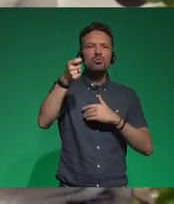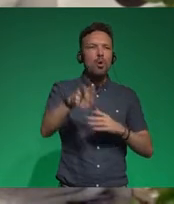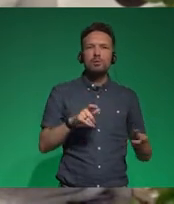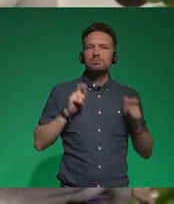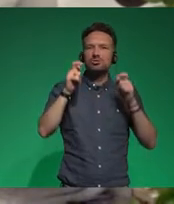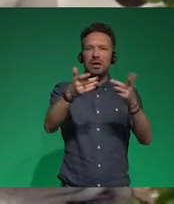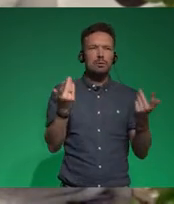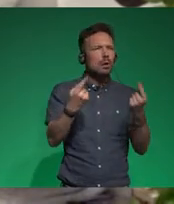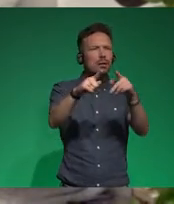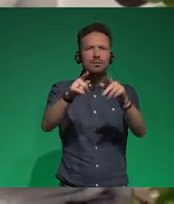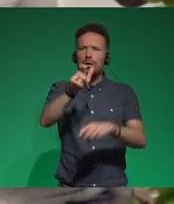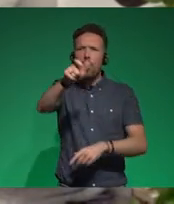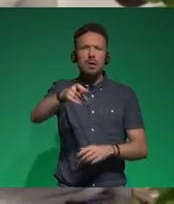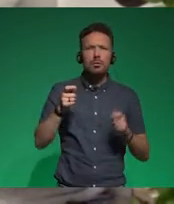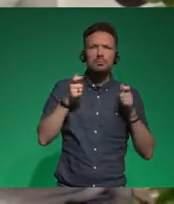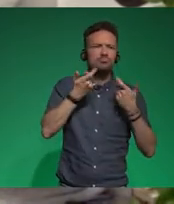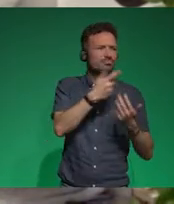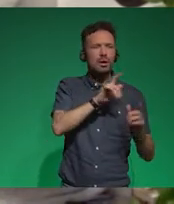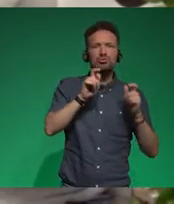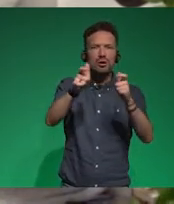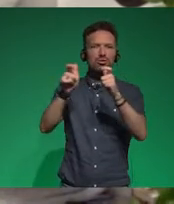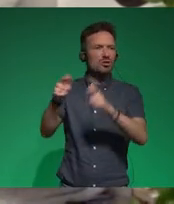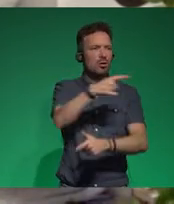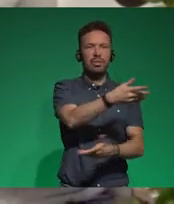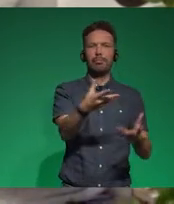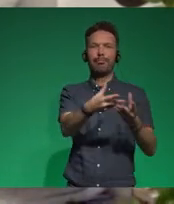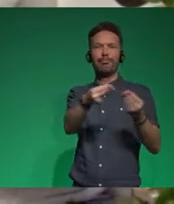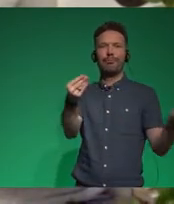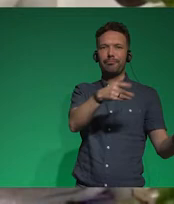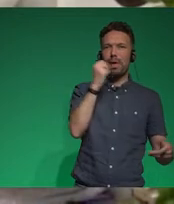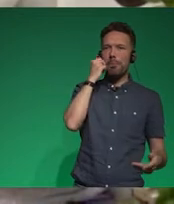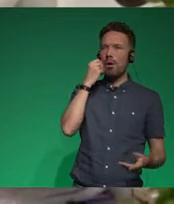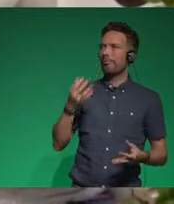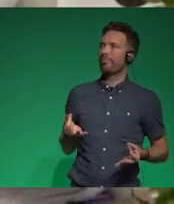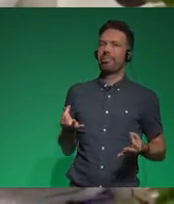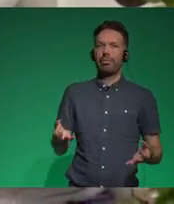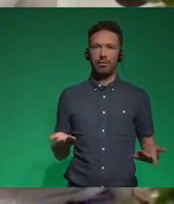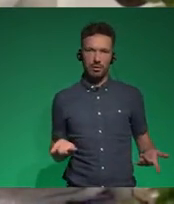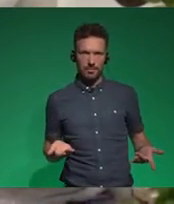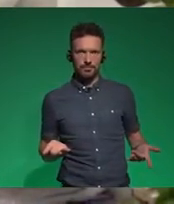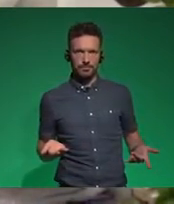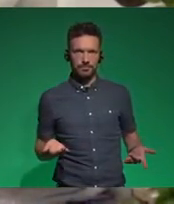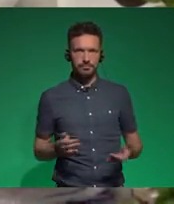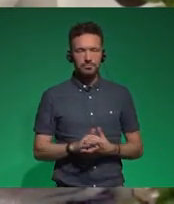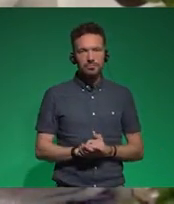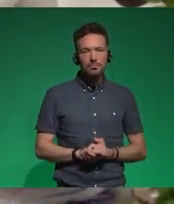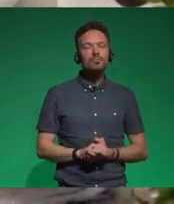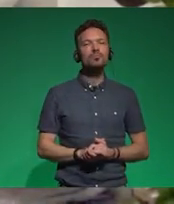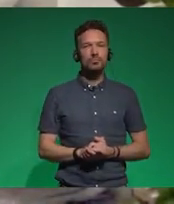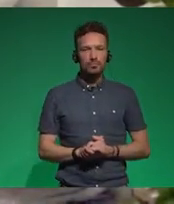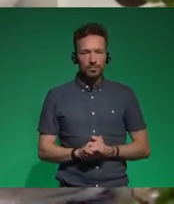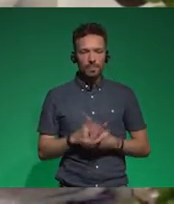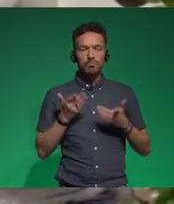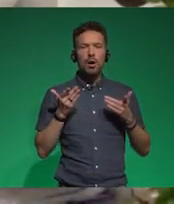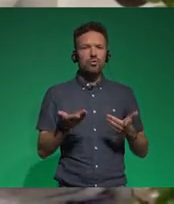and other kind of environmental ecological stories. Like one of the photos